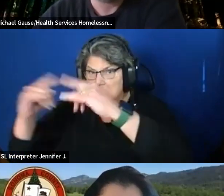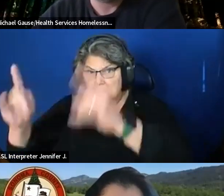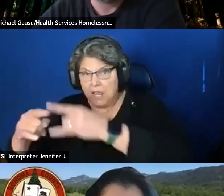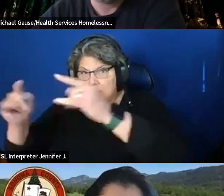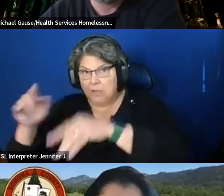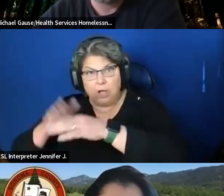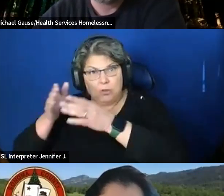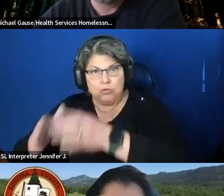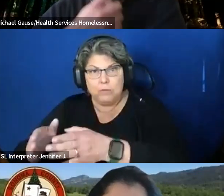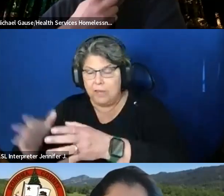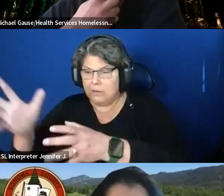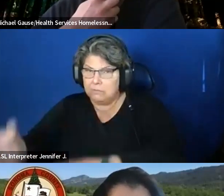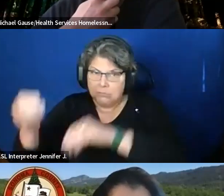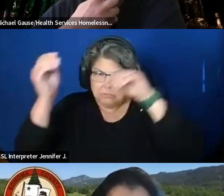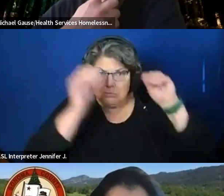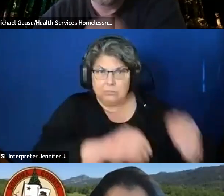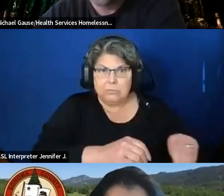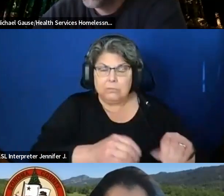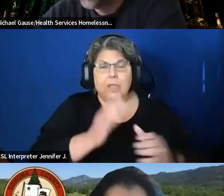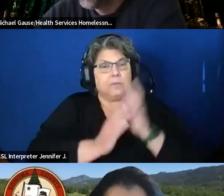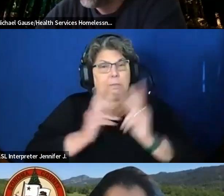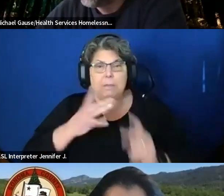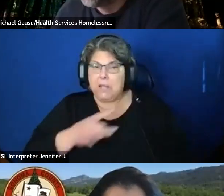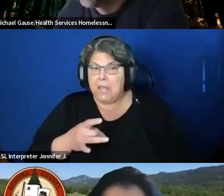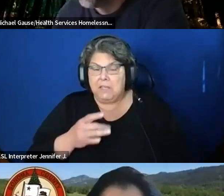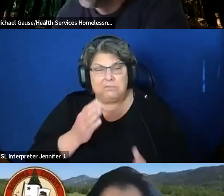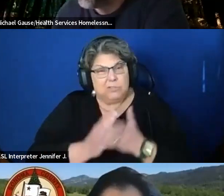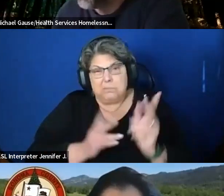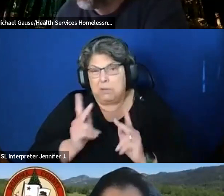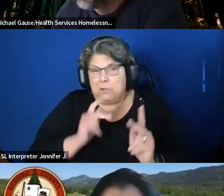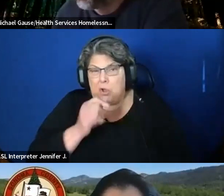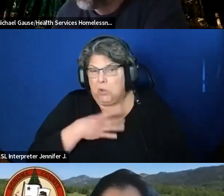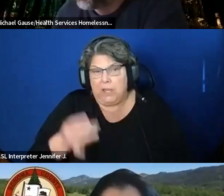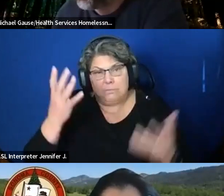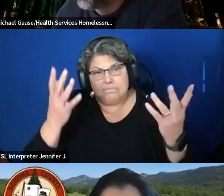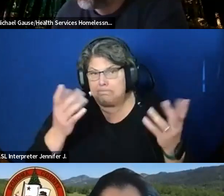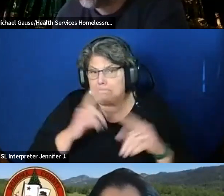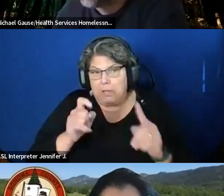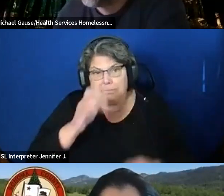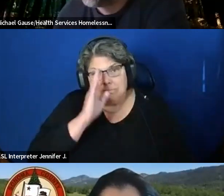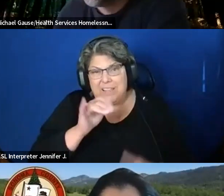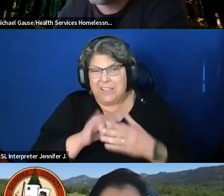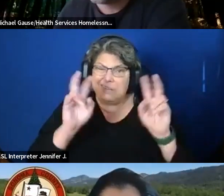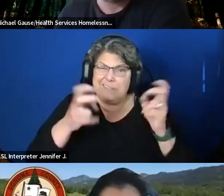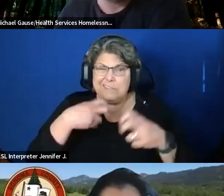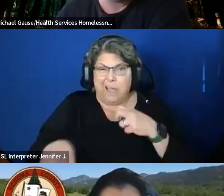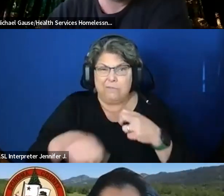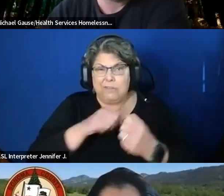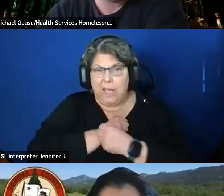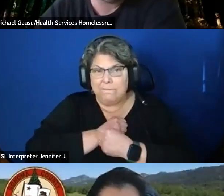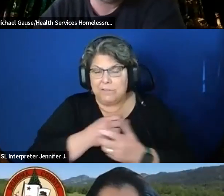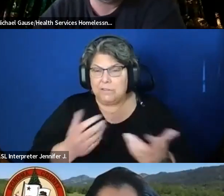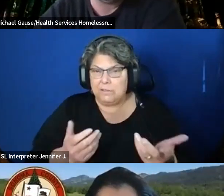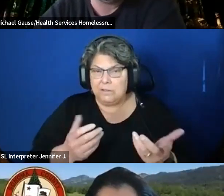that's, some people like this, some people don't, but we have to be very direct. That's the tough love side of it. So we provide